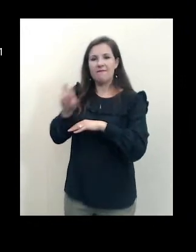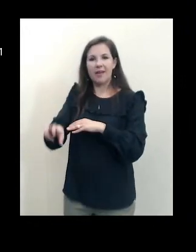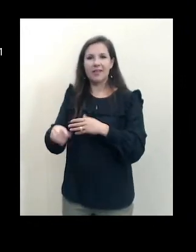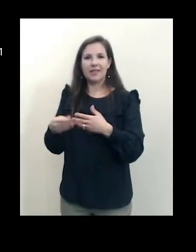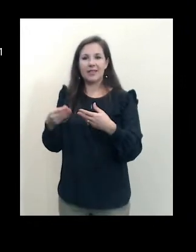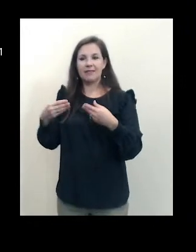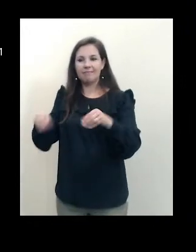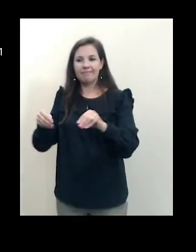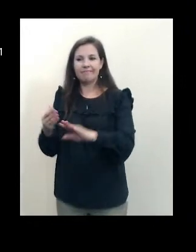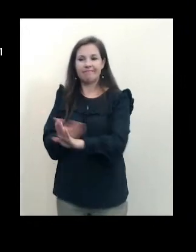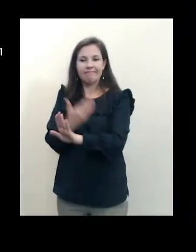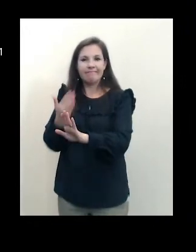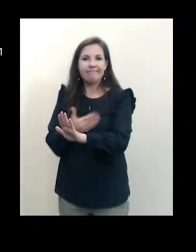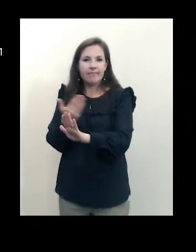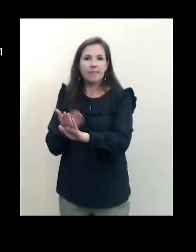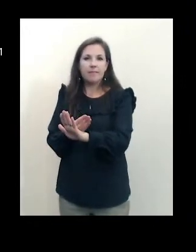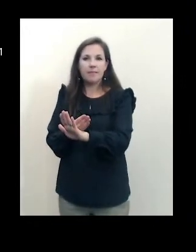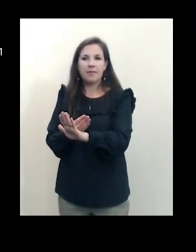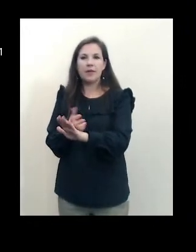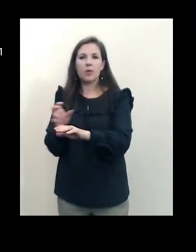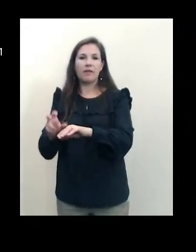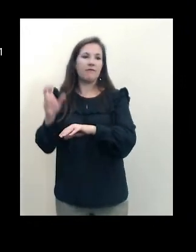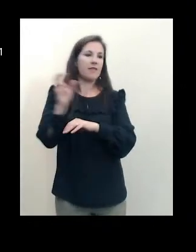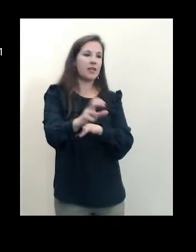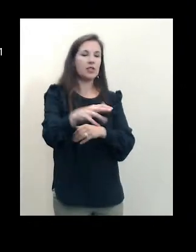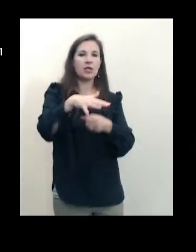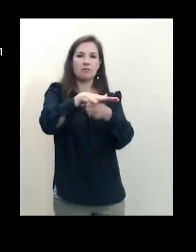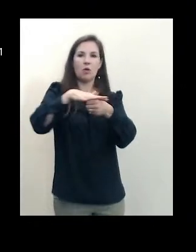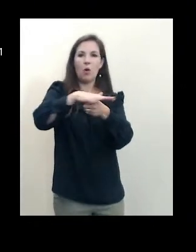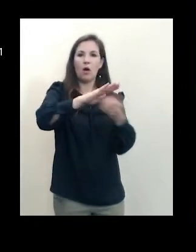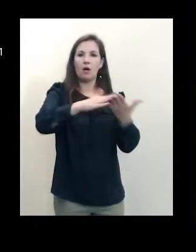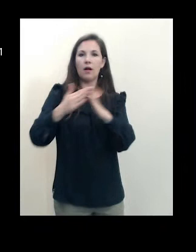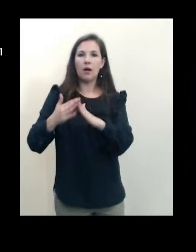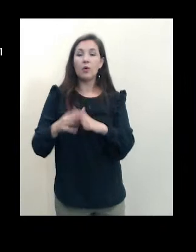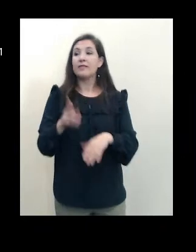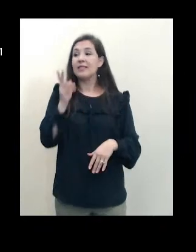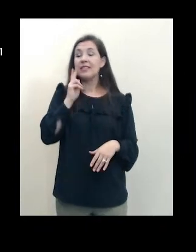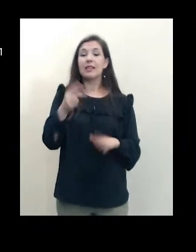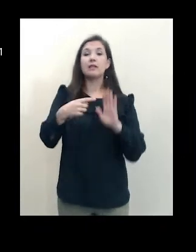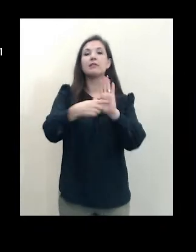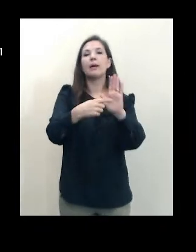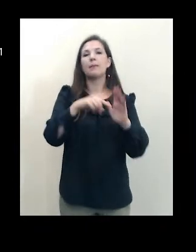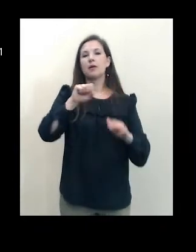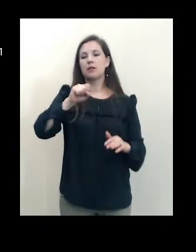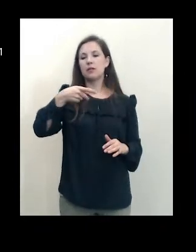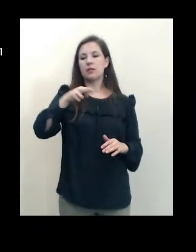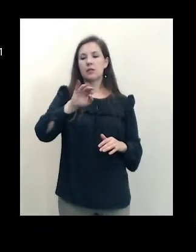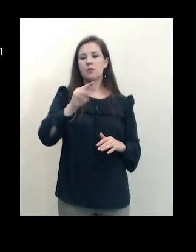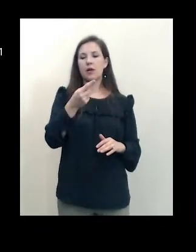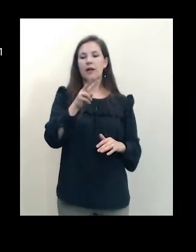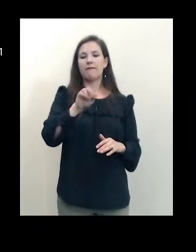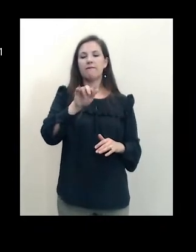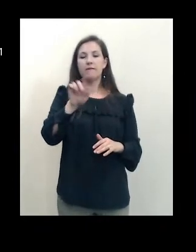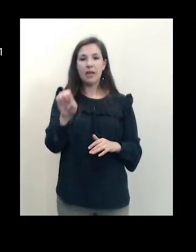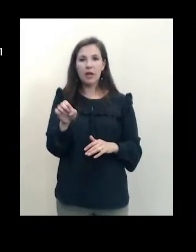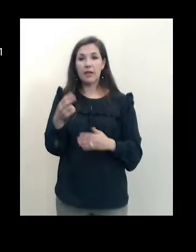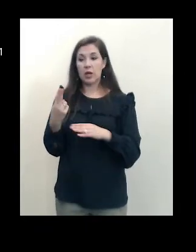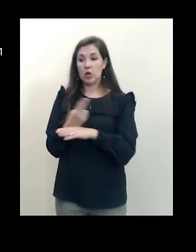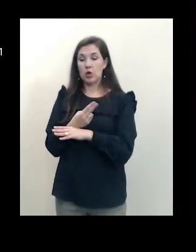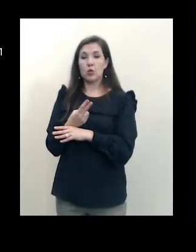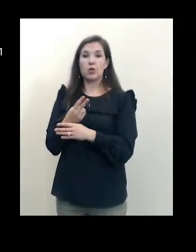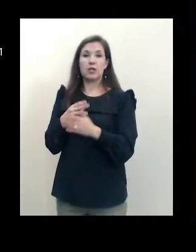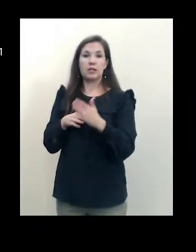revitalization, it can reinvest an entire neighborhood. We've seen that. Springville's a very good example. Community Development Block Grant has been used